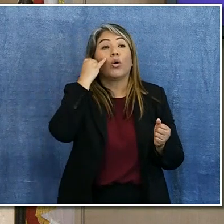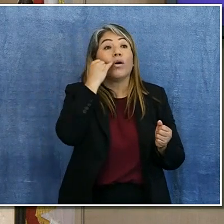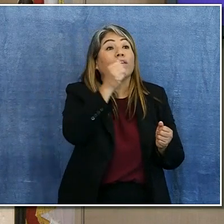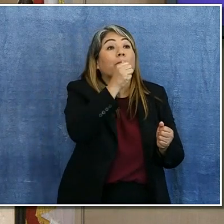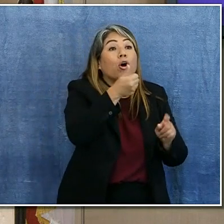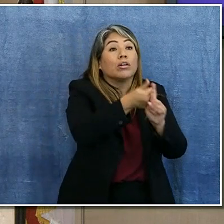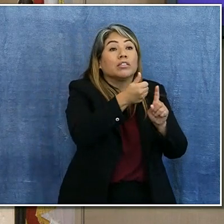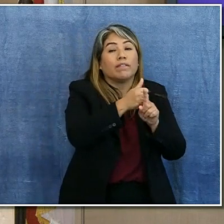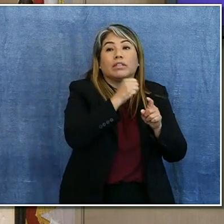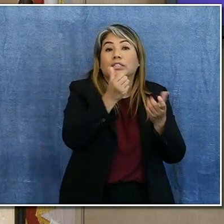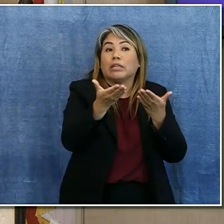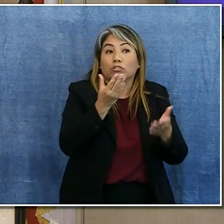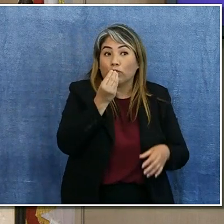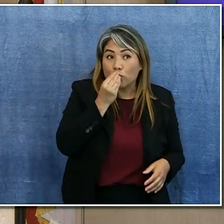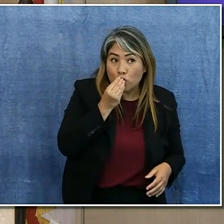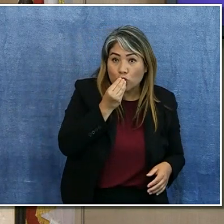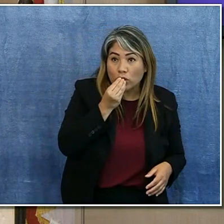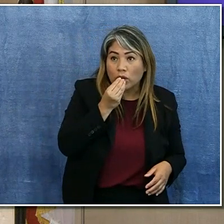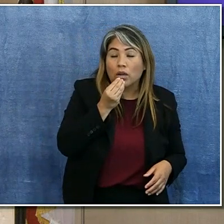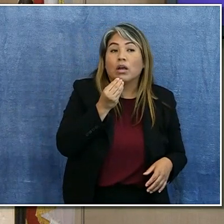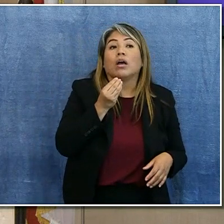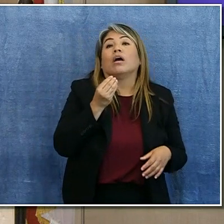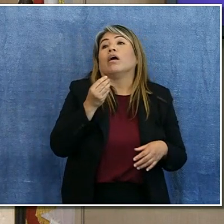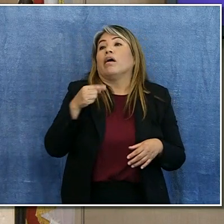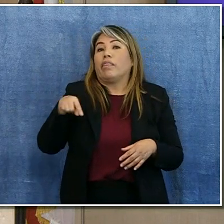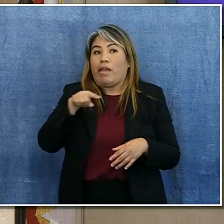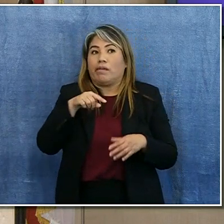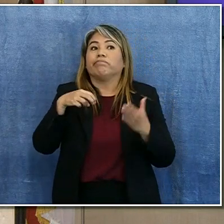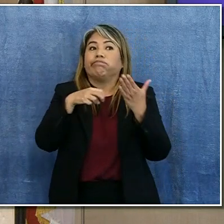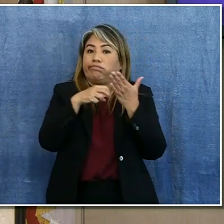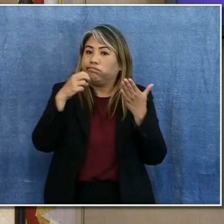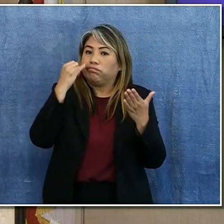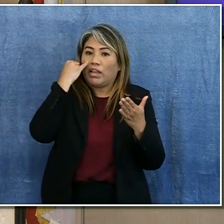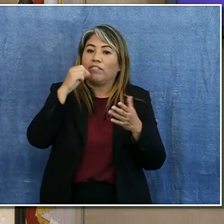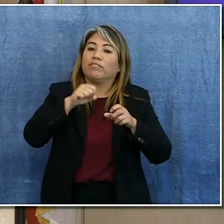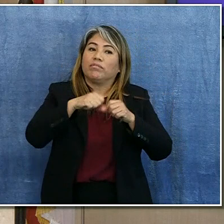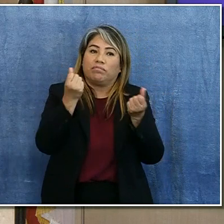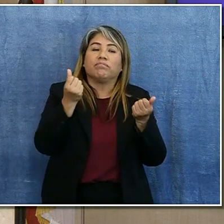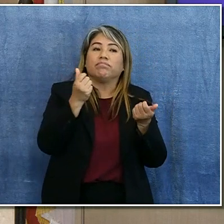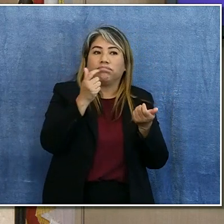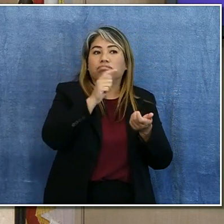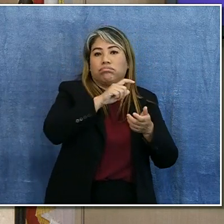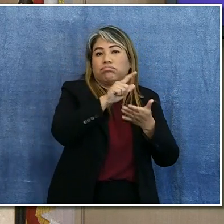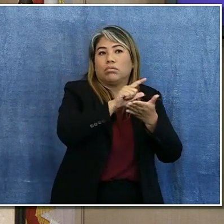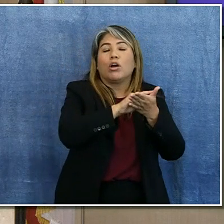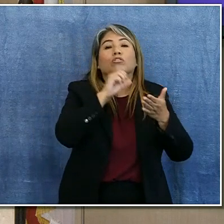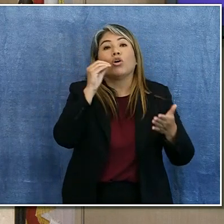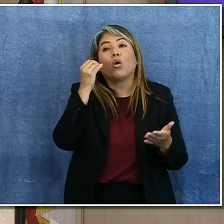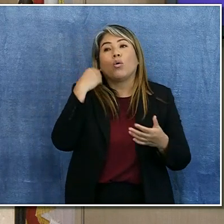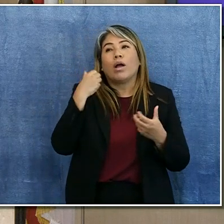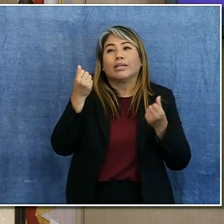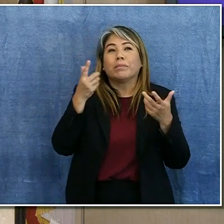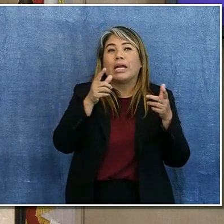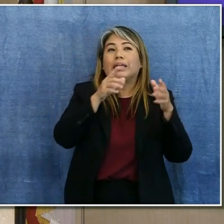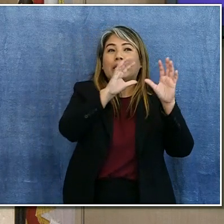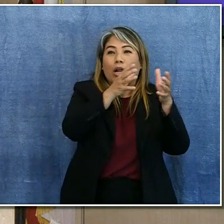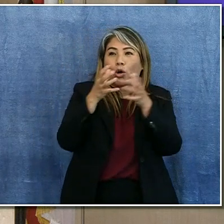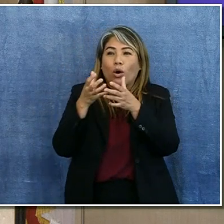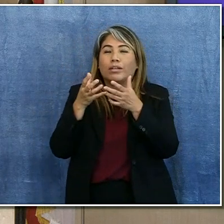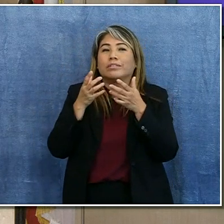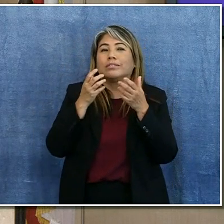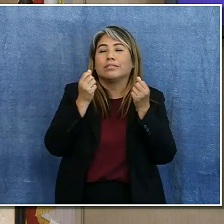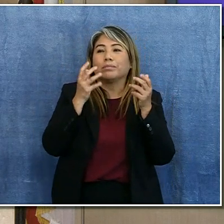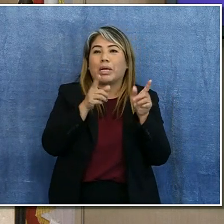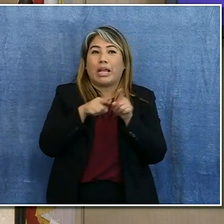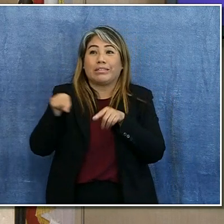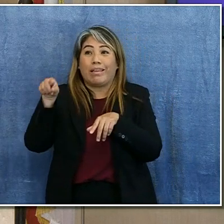that does not serve food, that they can go out and do those. And so I think within those 2 categories, they will get to as many as they can,